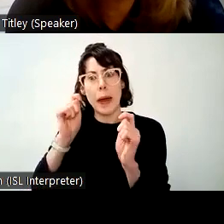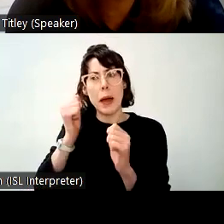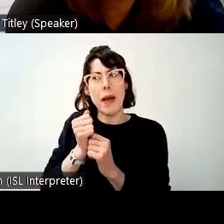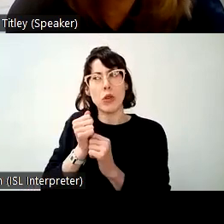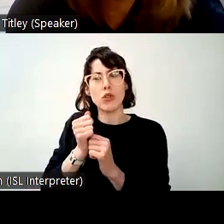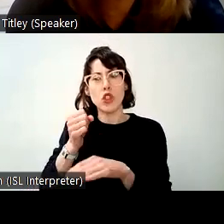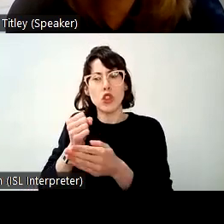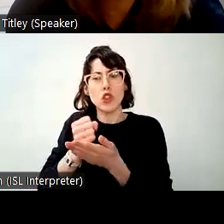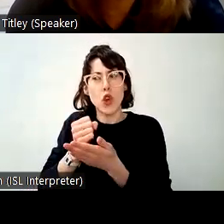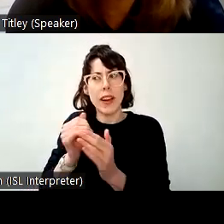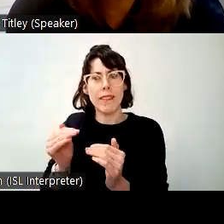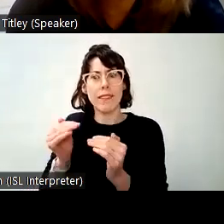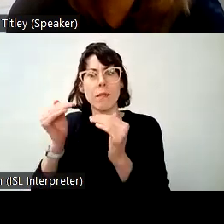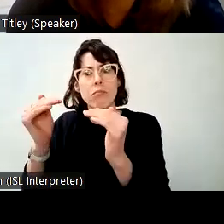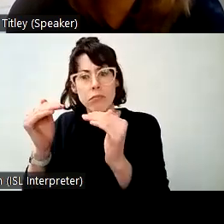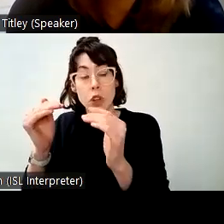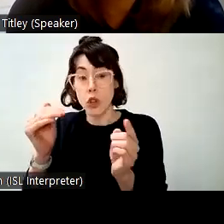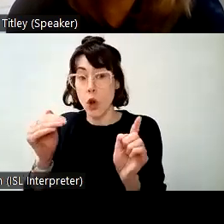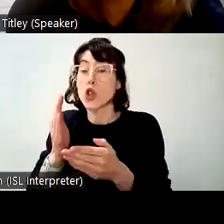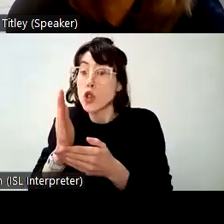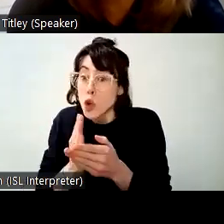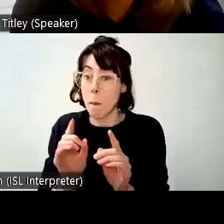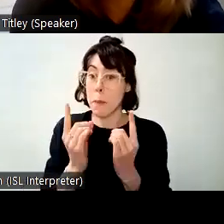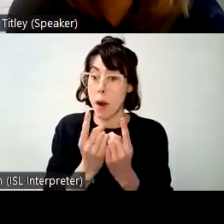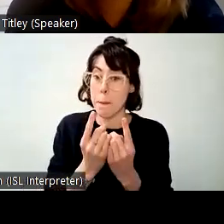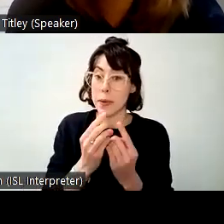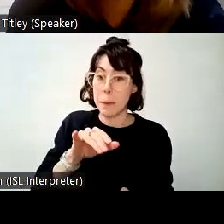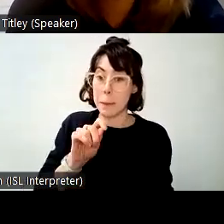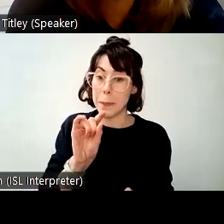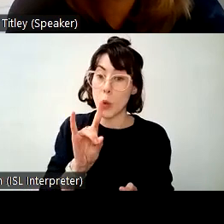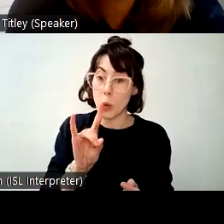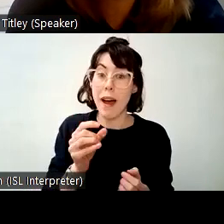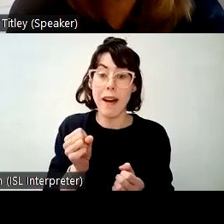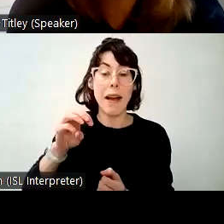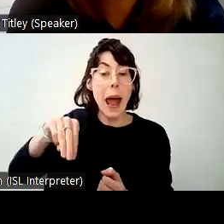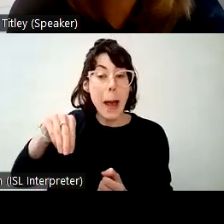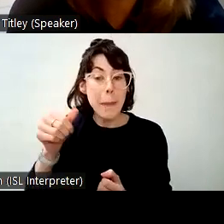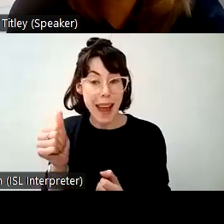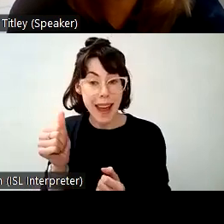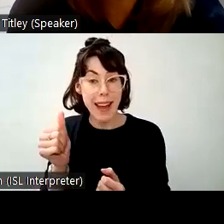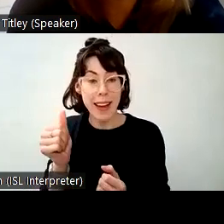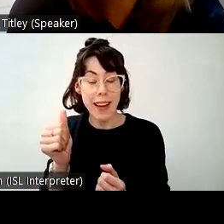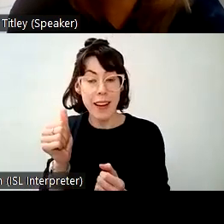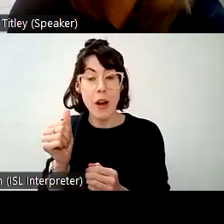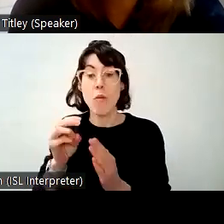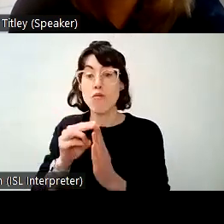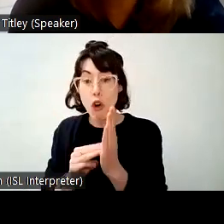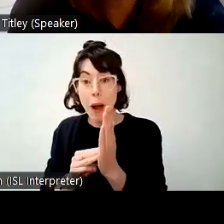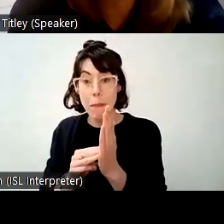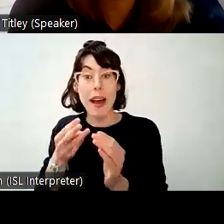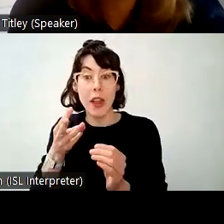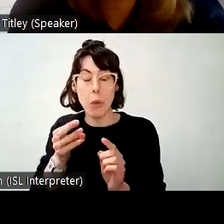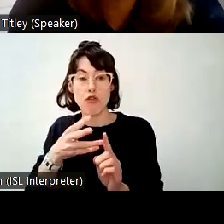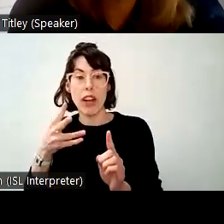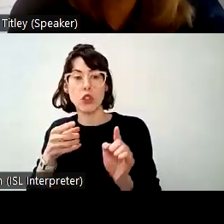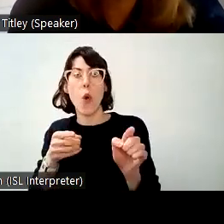are master's programs within some of the departments in Maynooth that then will recognise some of the credits that you have done on the GCE certificate. So again,